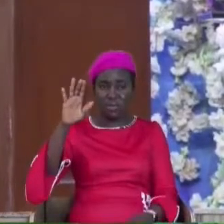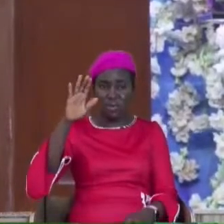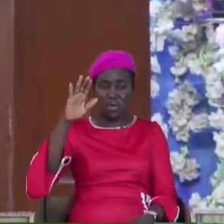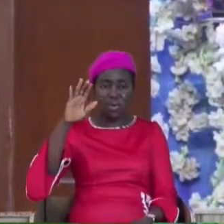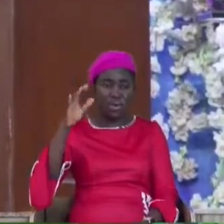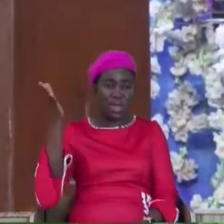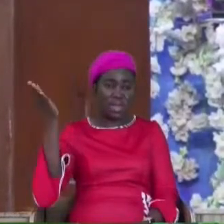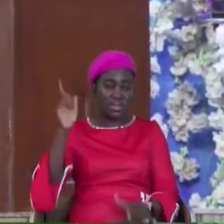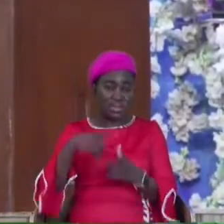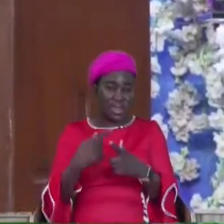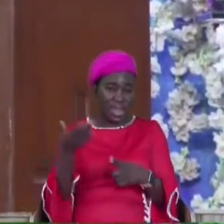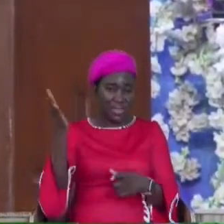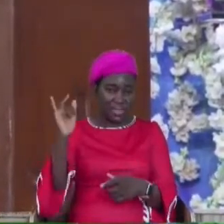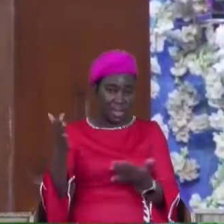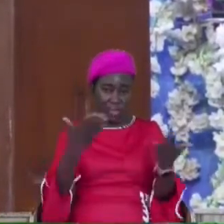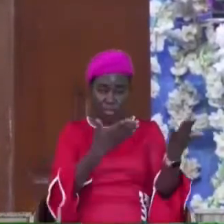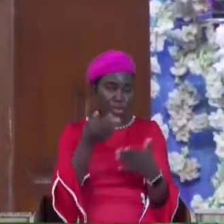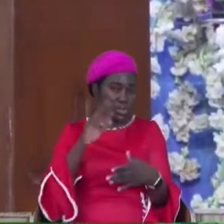wheelchair.